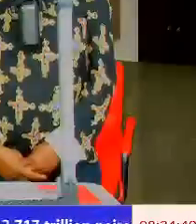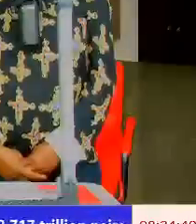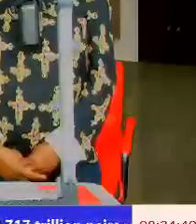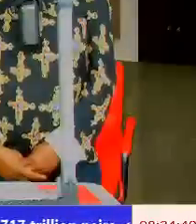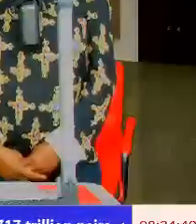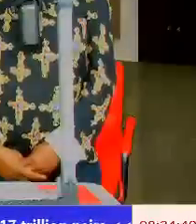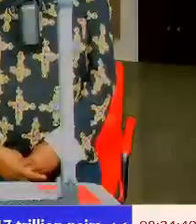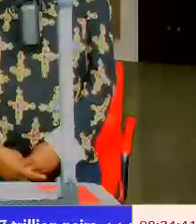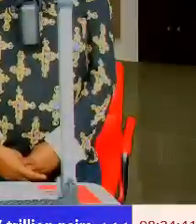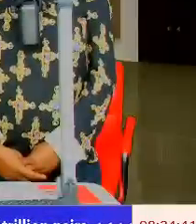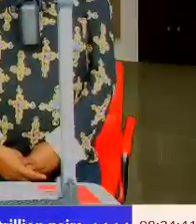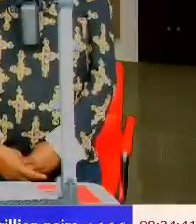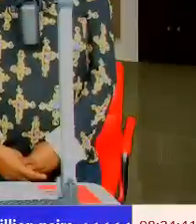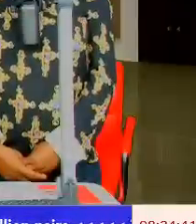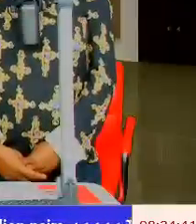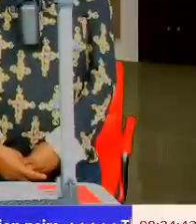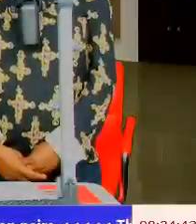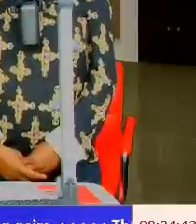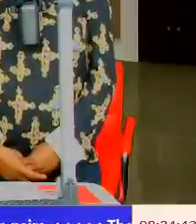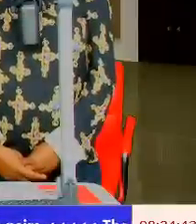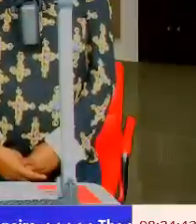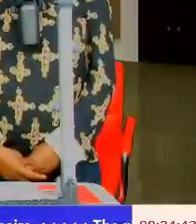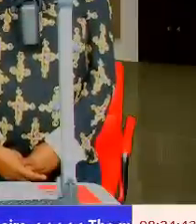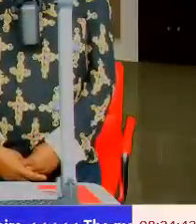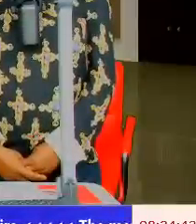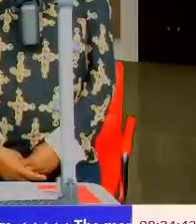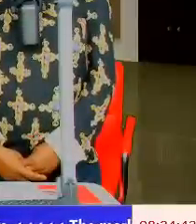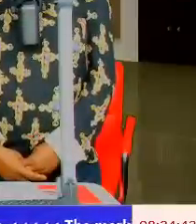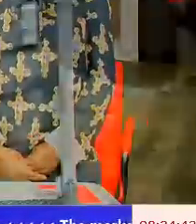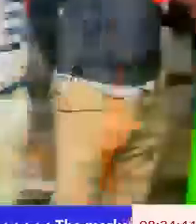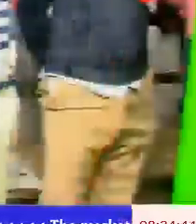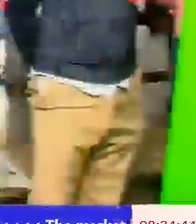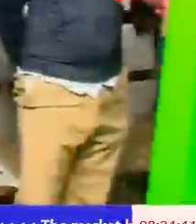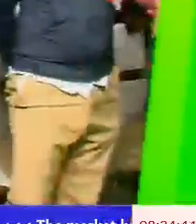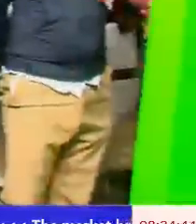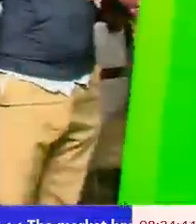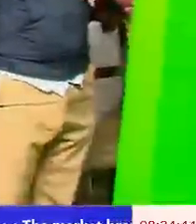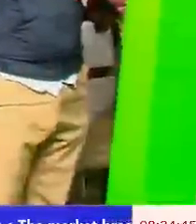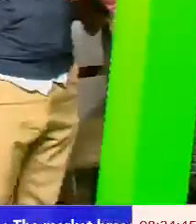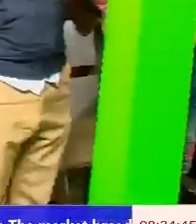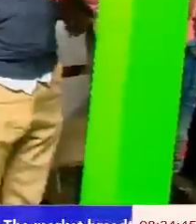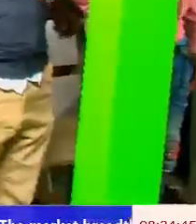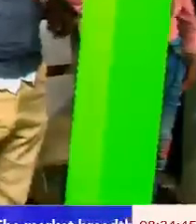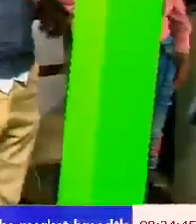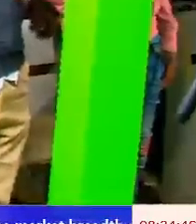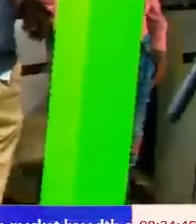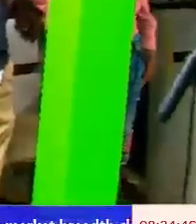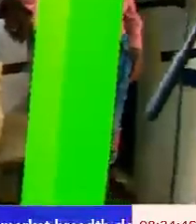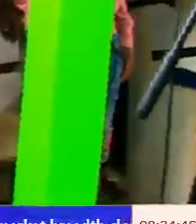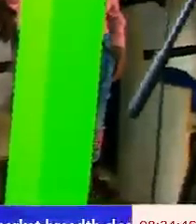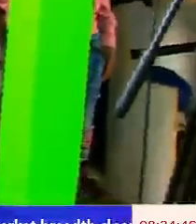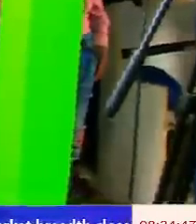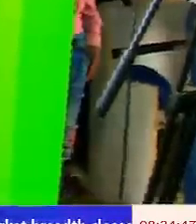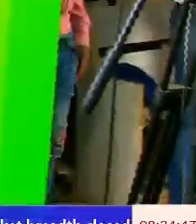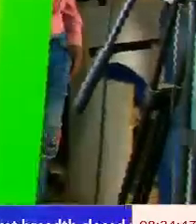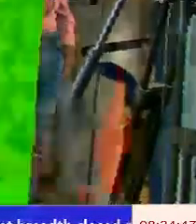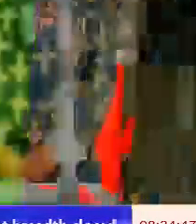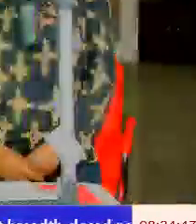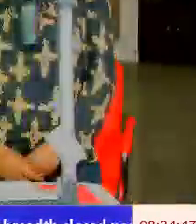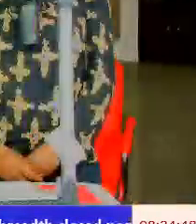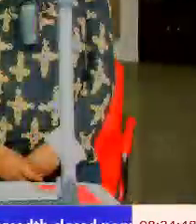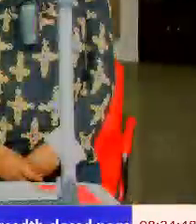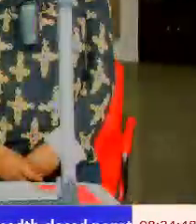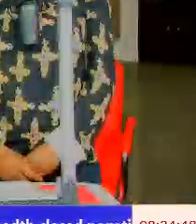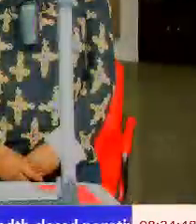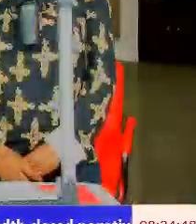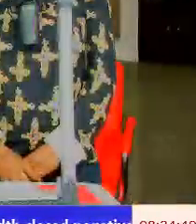People, because people don't tire. You go there for your house, they go come kidnap your wife. They go come kidnap your husband. They go come kidnap your